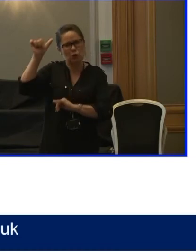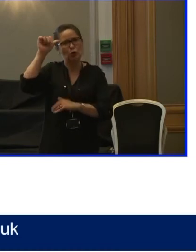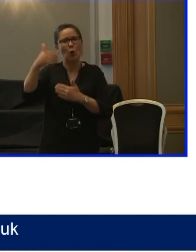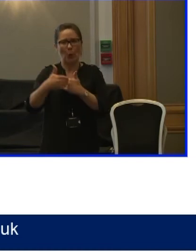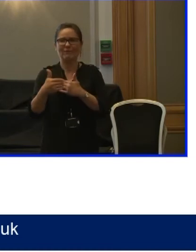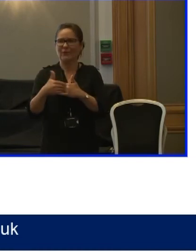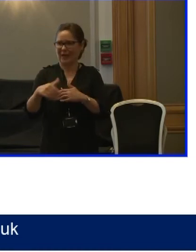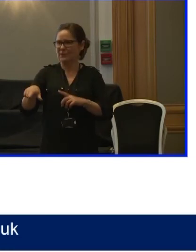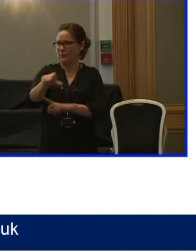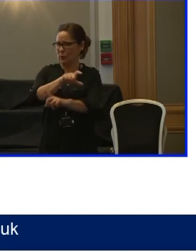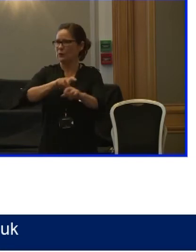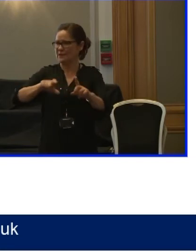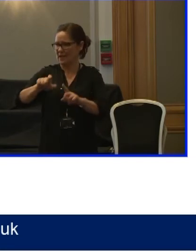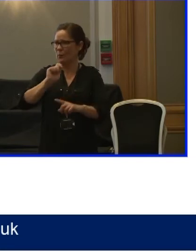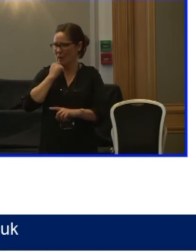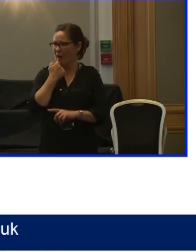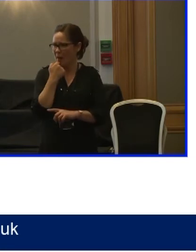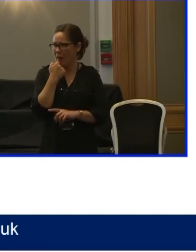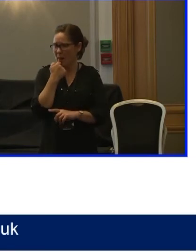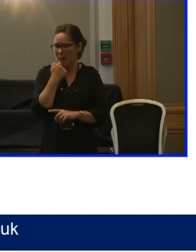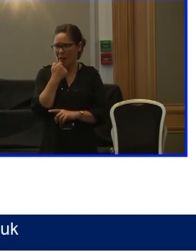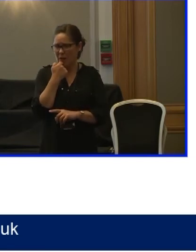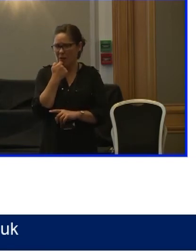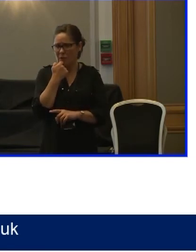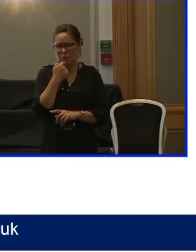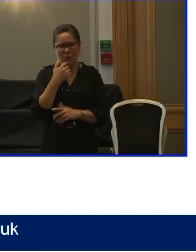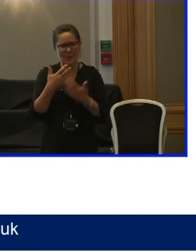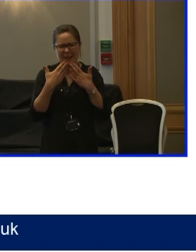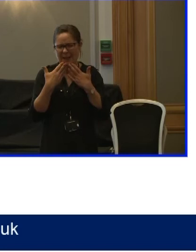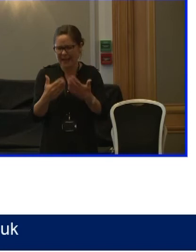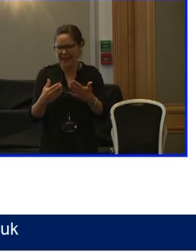on the community. So please listen,